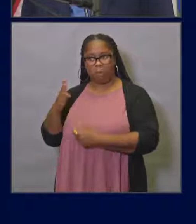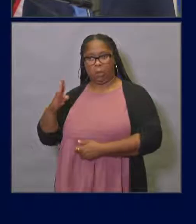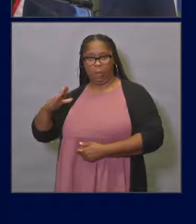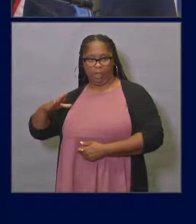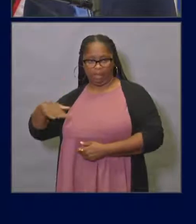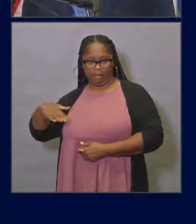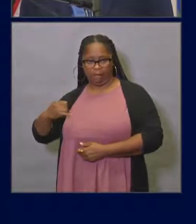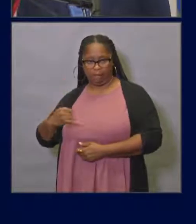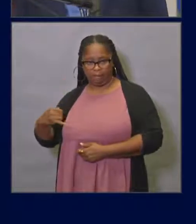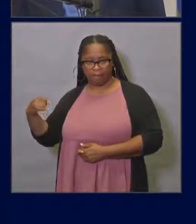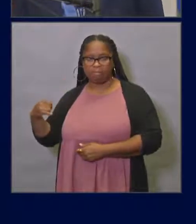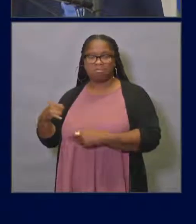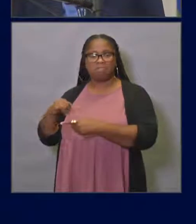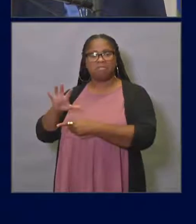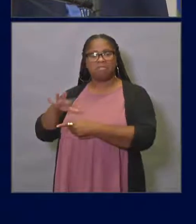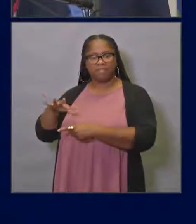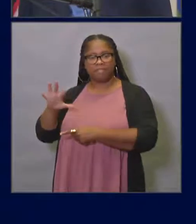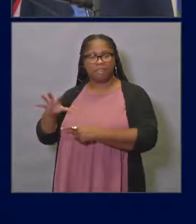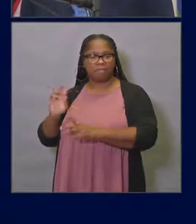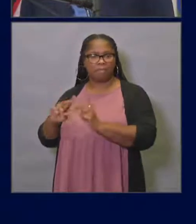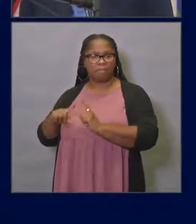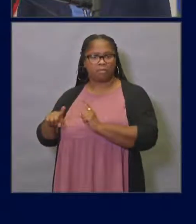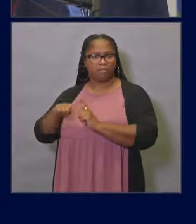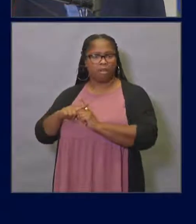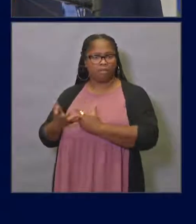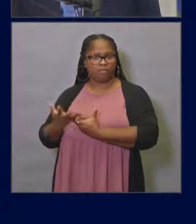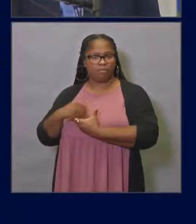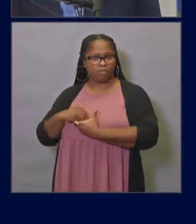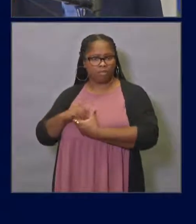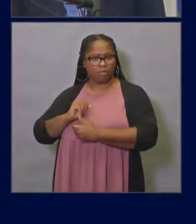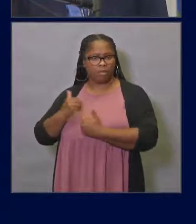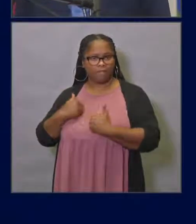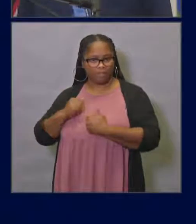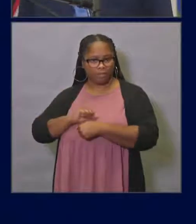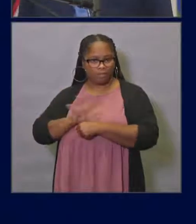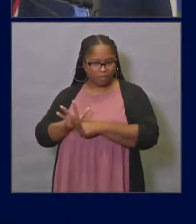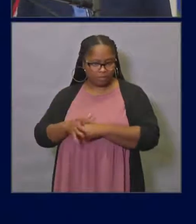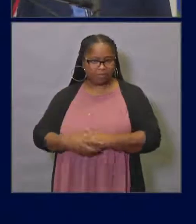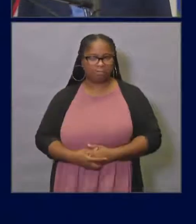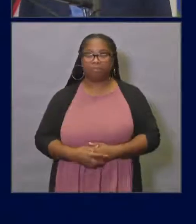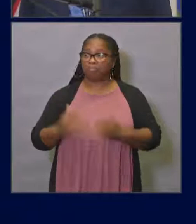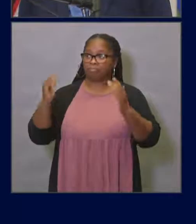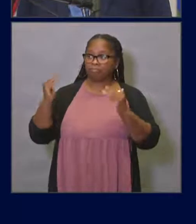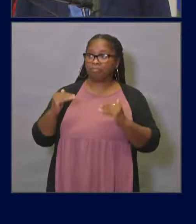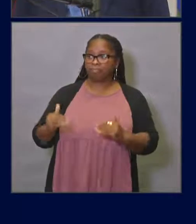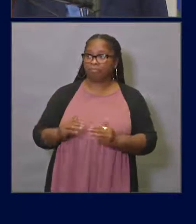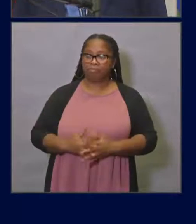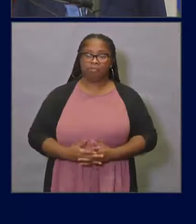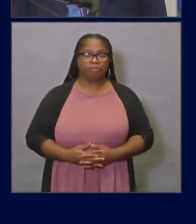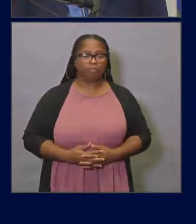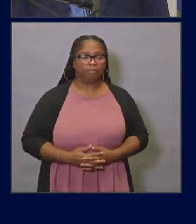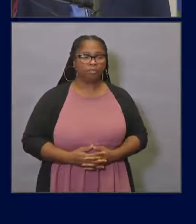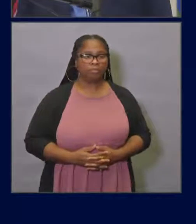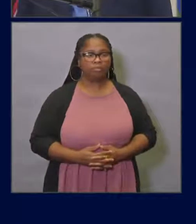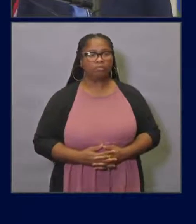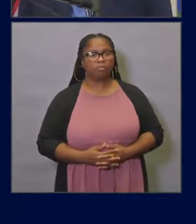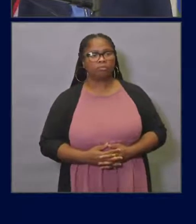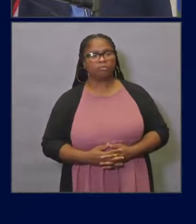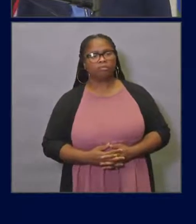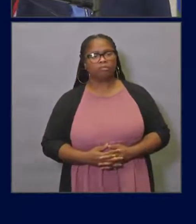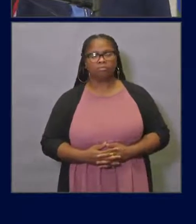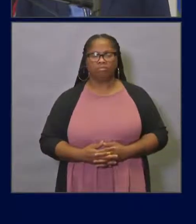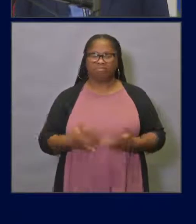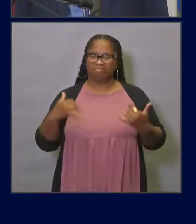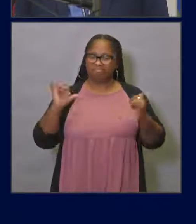line, which is now at about 55 cases per 100,000 people. Next slide. And we continue to also